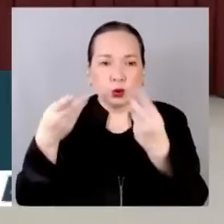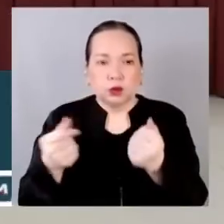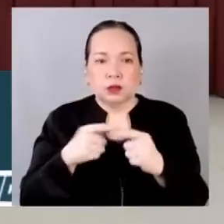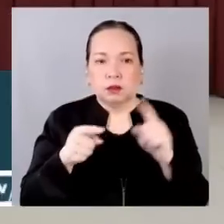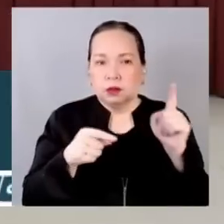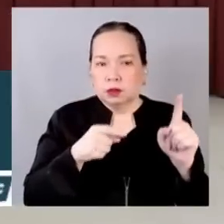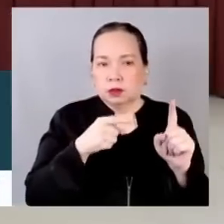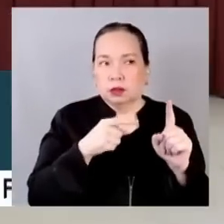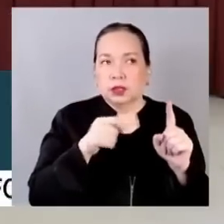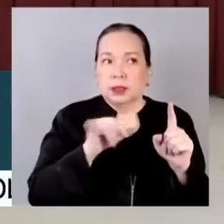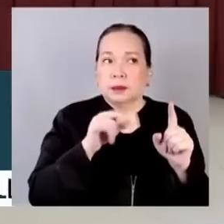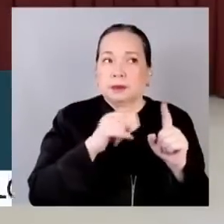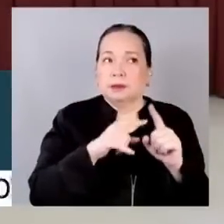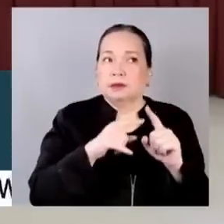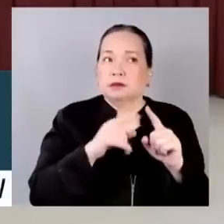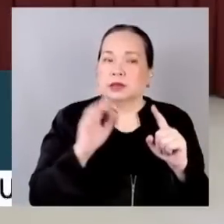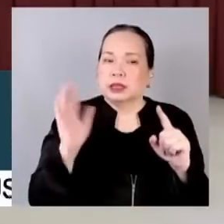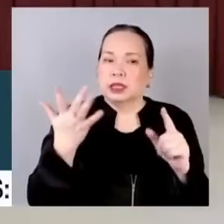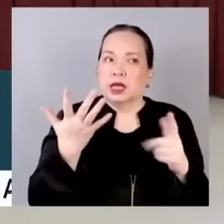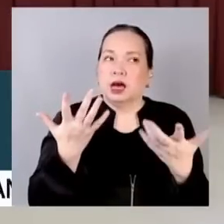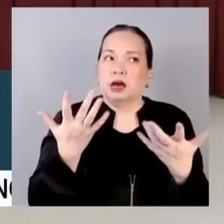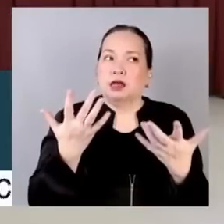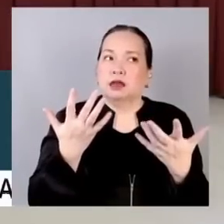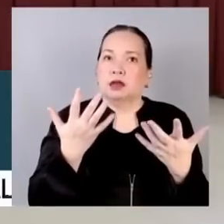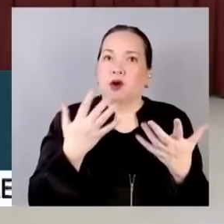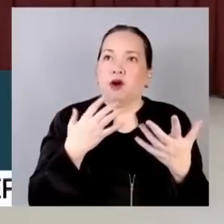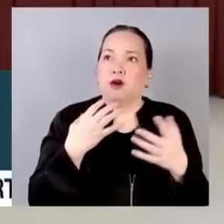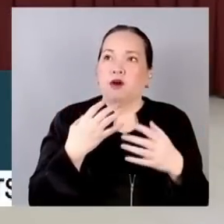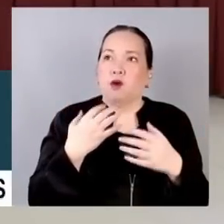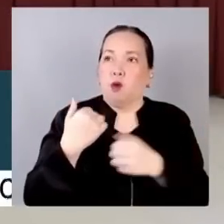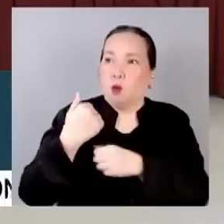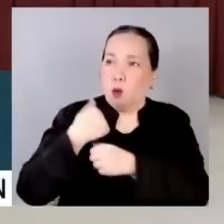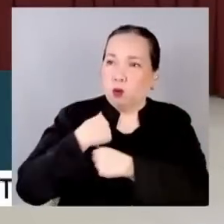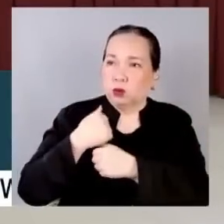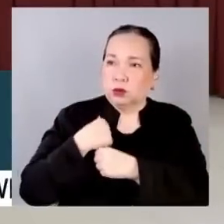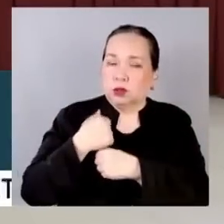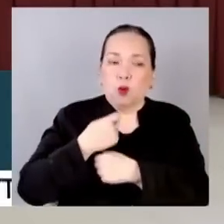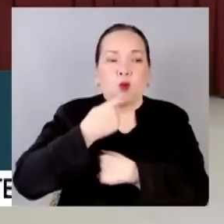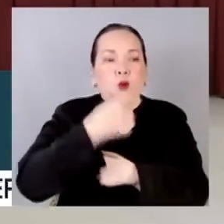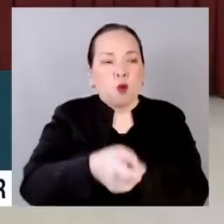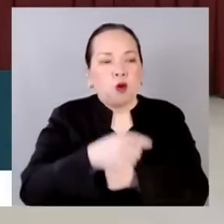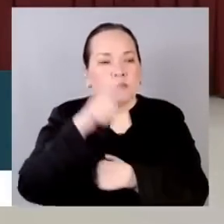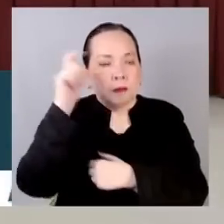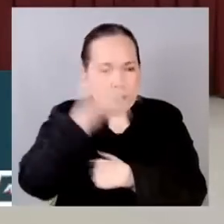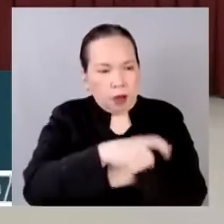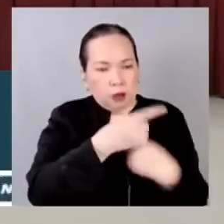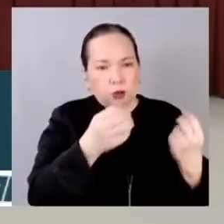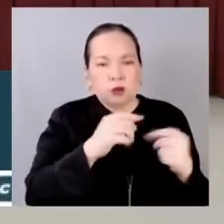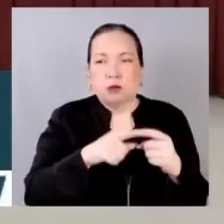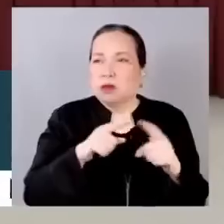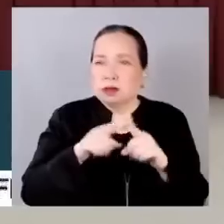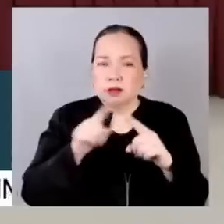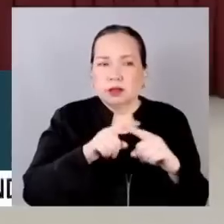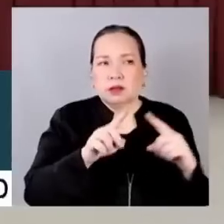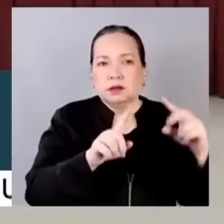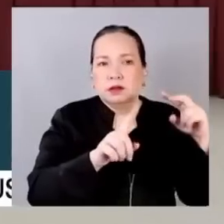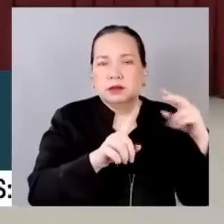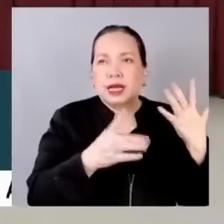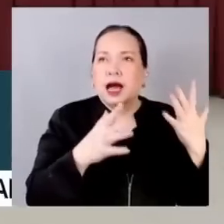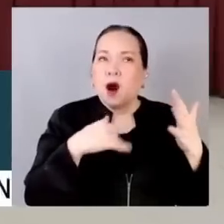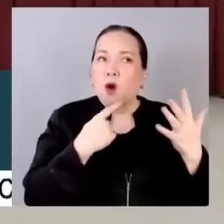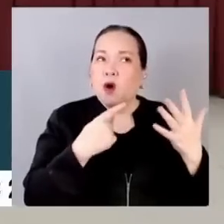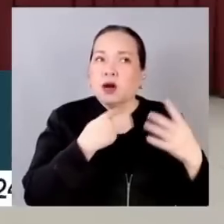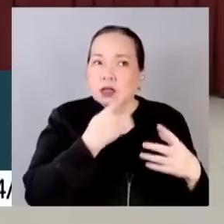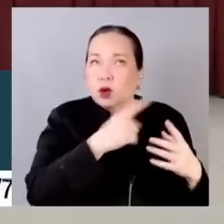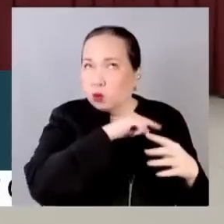given an order to take a hill, and that he said that they have different ways on how to reach that hill. But he clarified